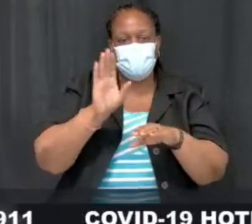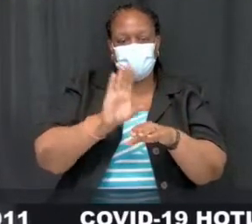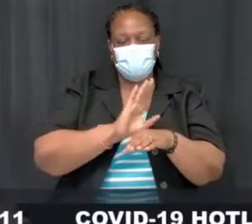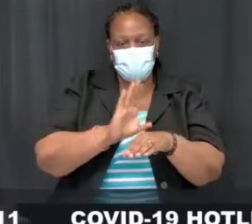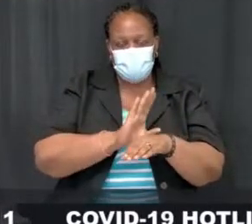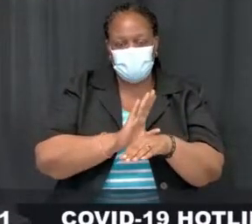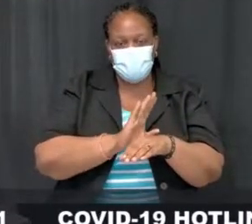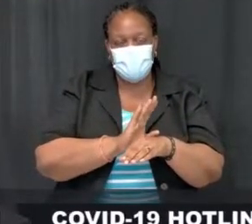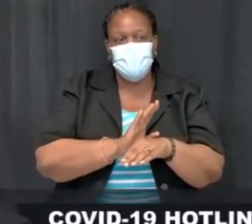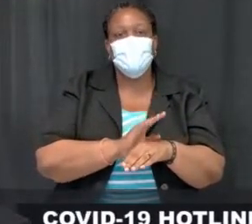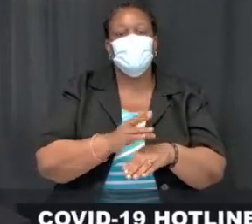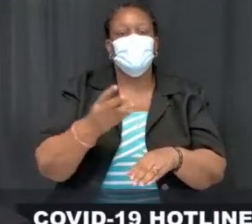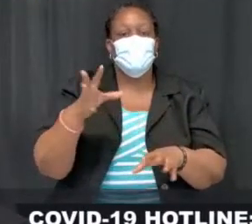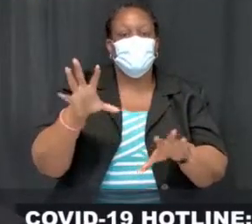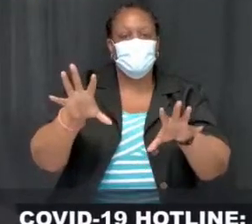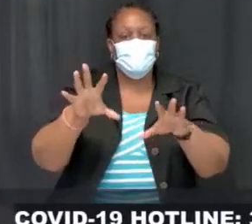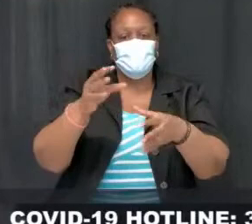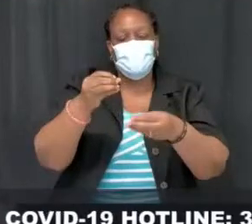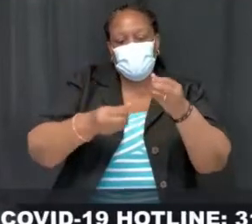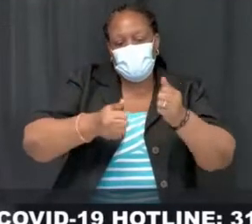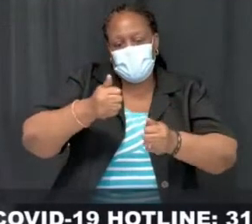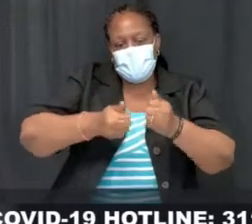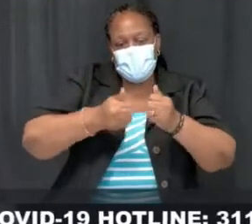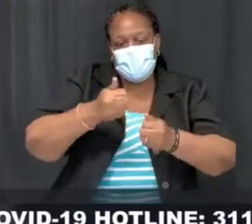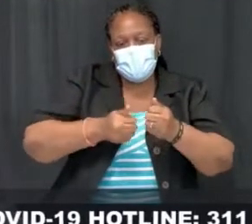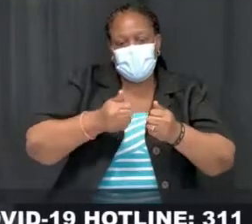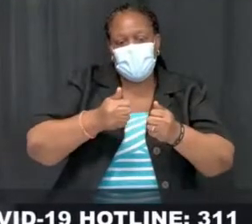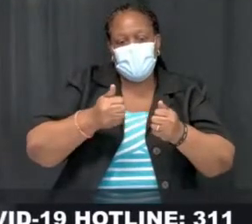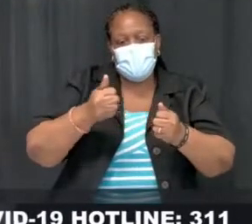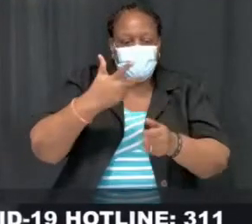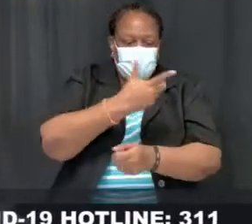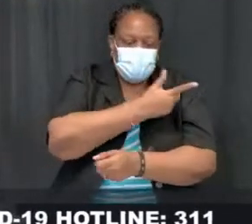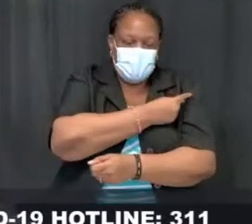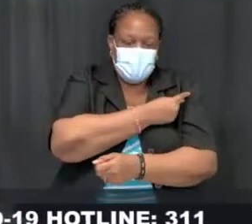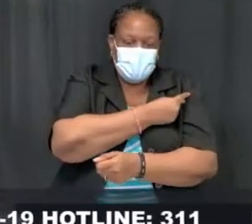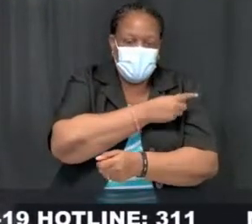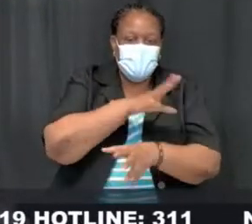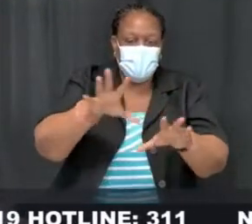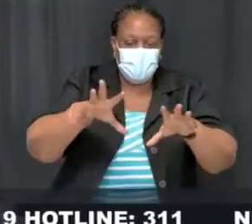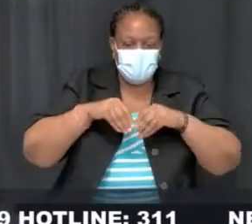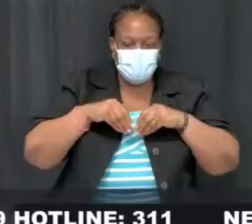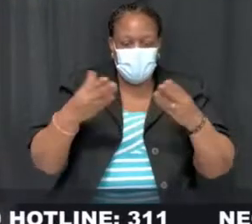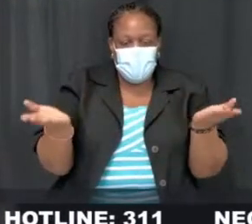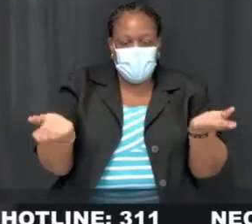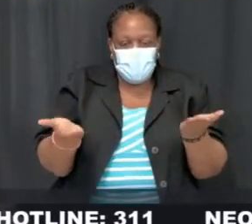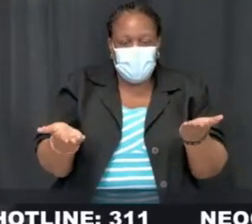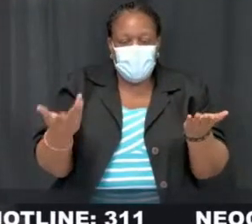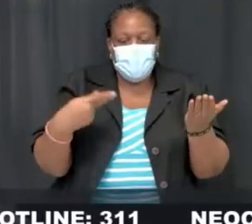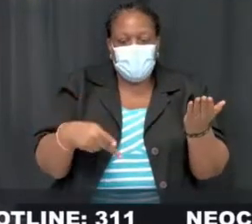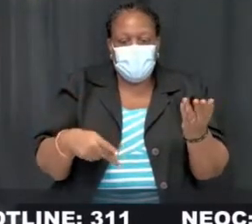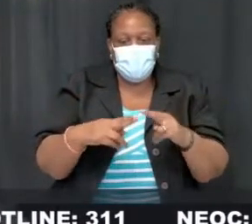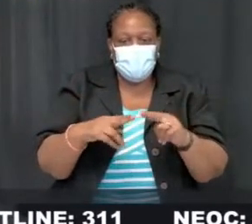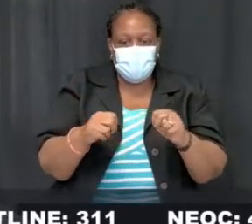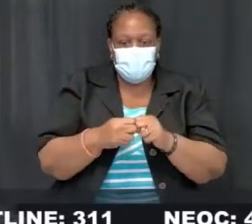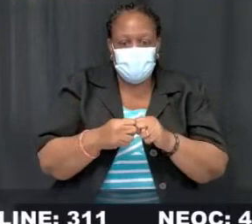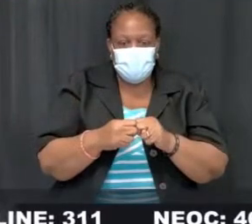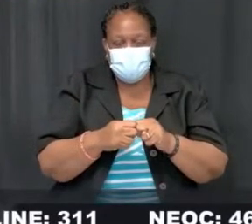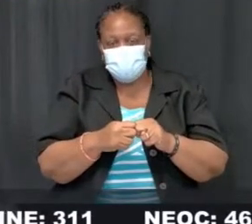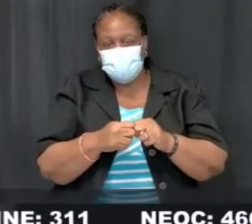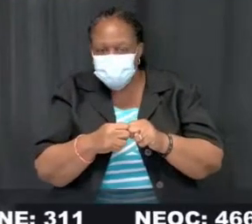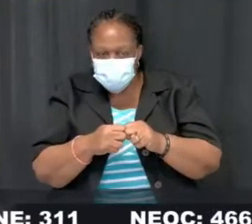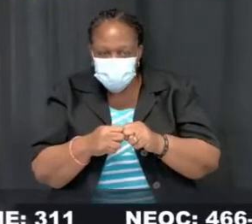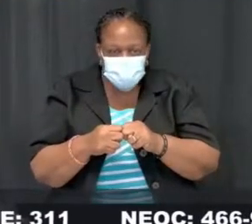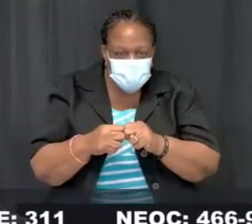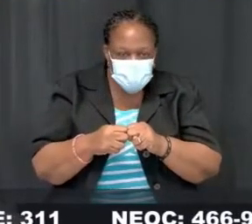are accepted here, including the mixed vaccines. Meaning that if you take a shot of AstraZeneca and a shot